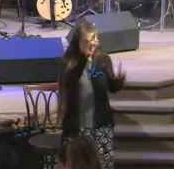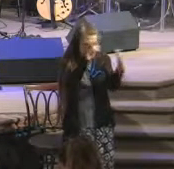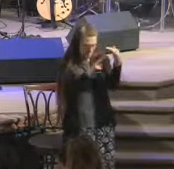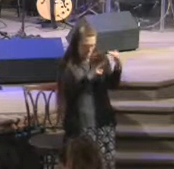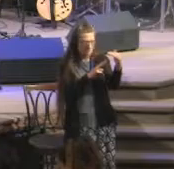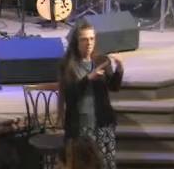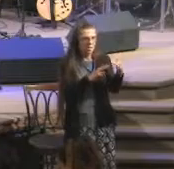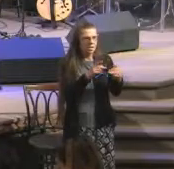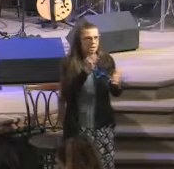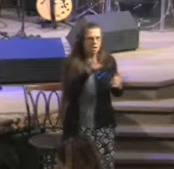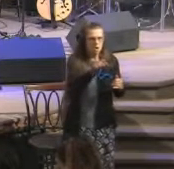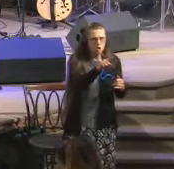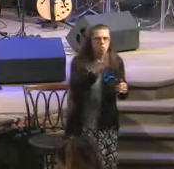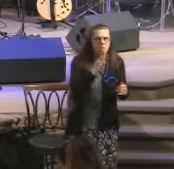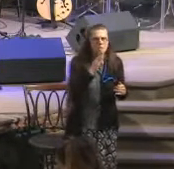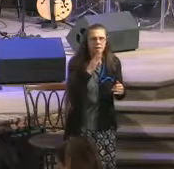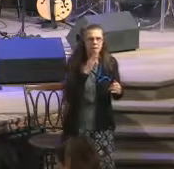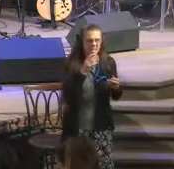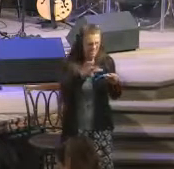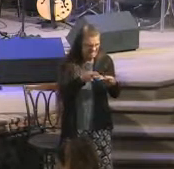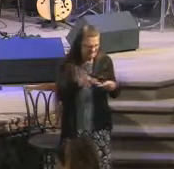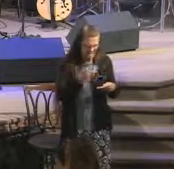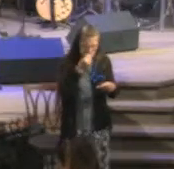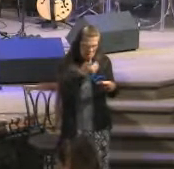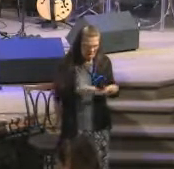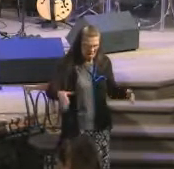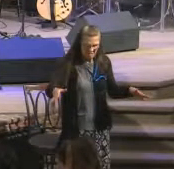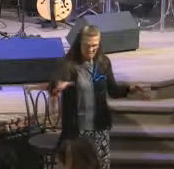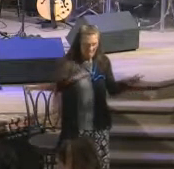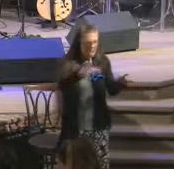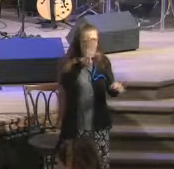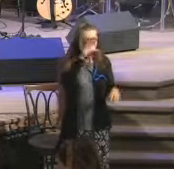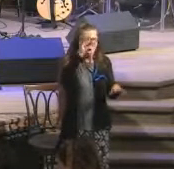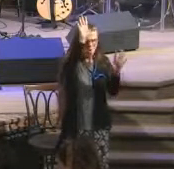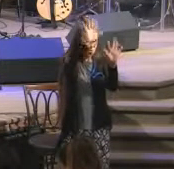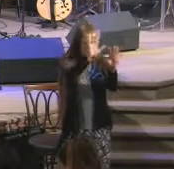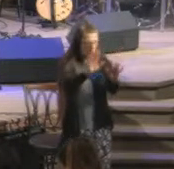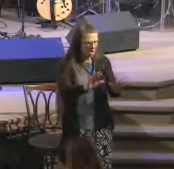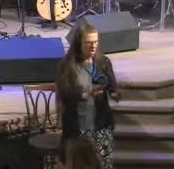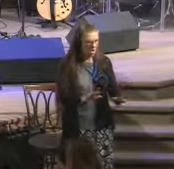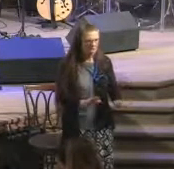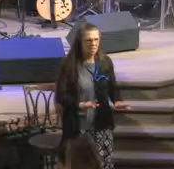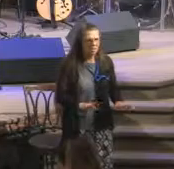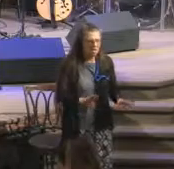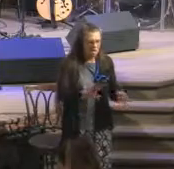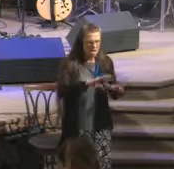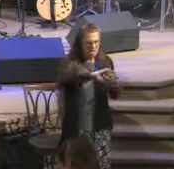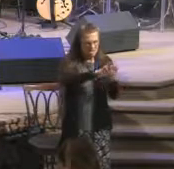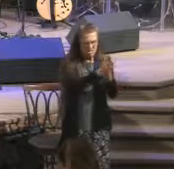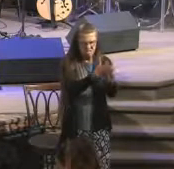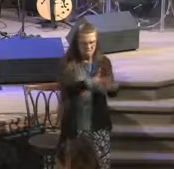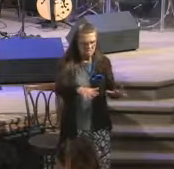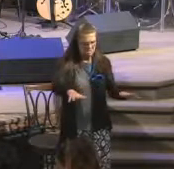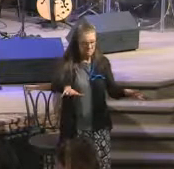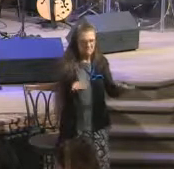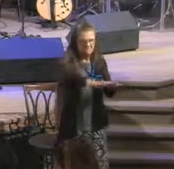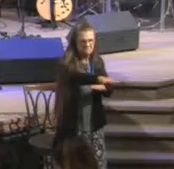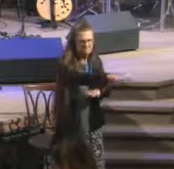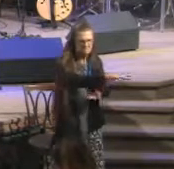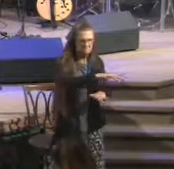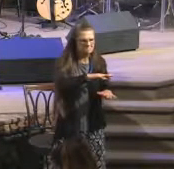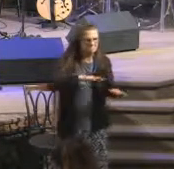my indignation, you will be like a polluted land, a land without rain. Your princes plot conspiracies just as